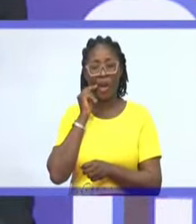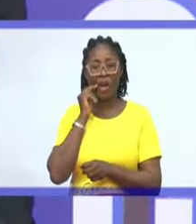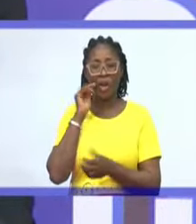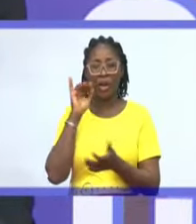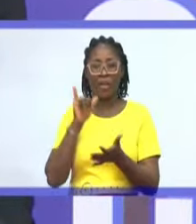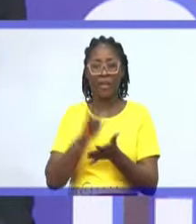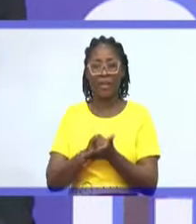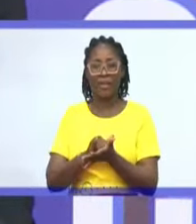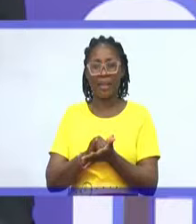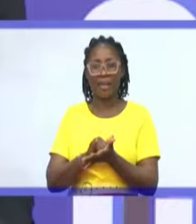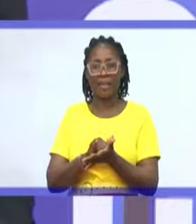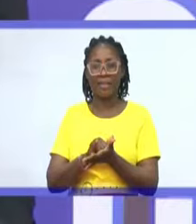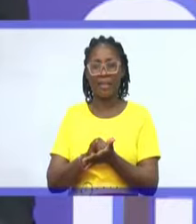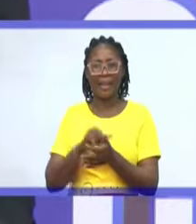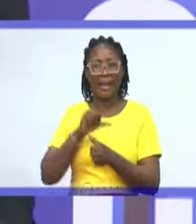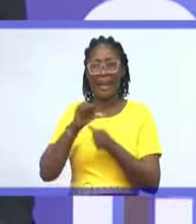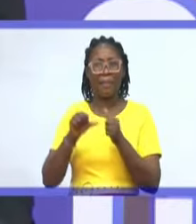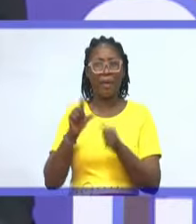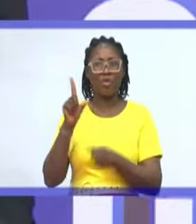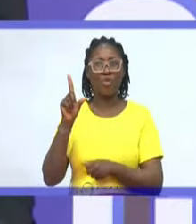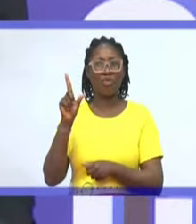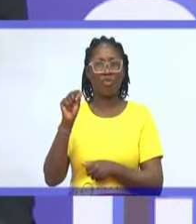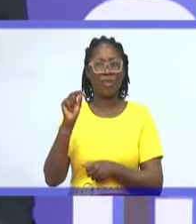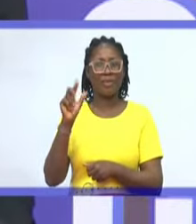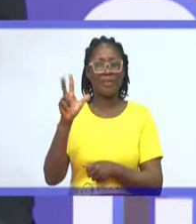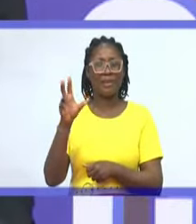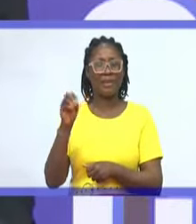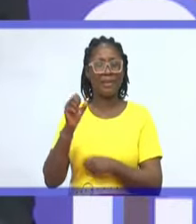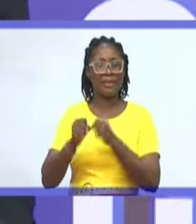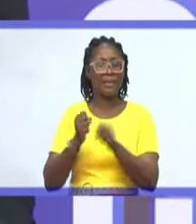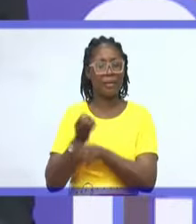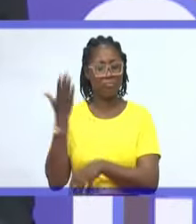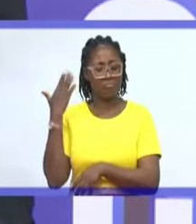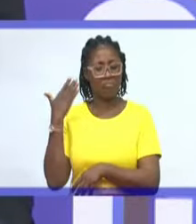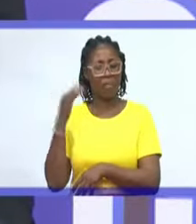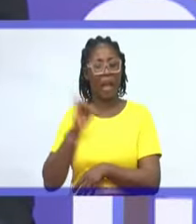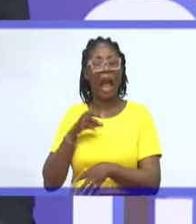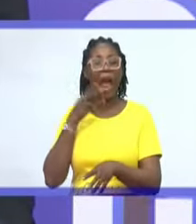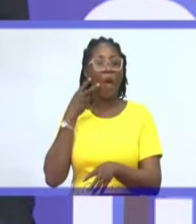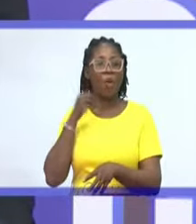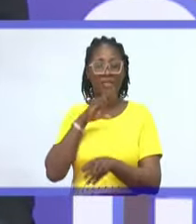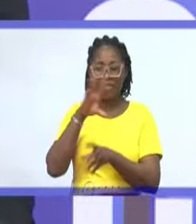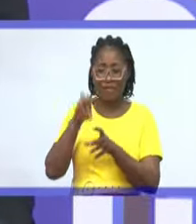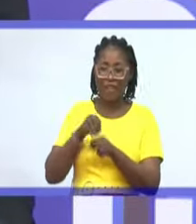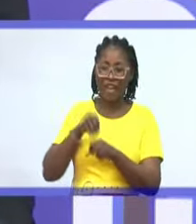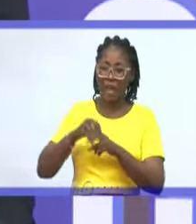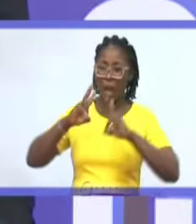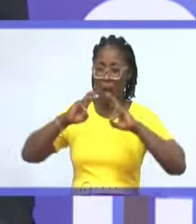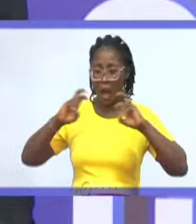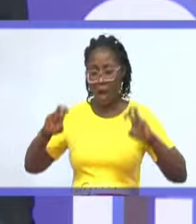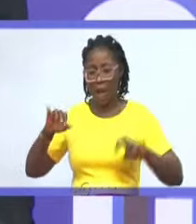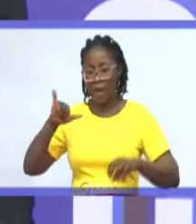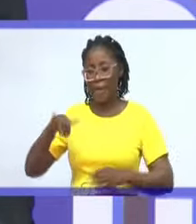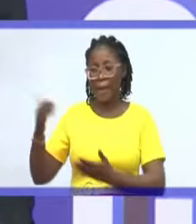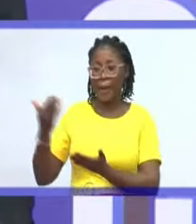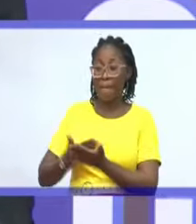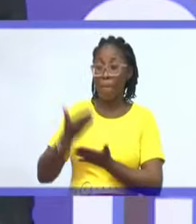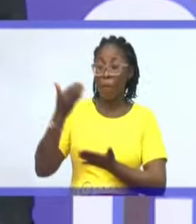that once bought, this was about 20, 30 years ago. I was involved in a probe. They bought a